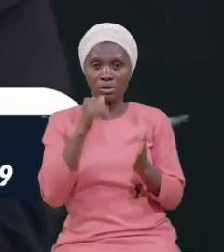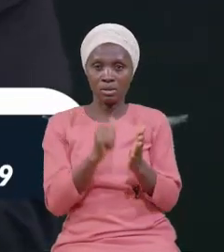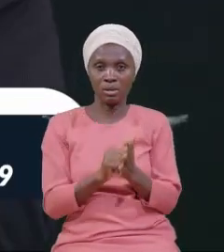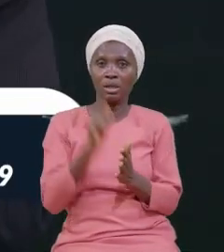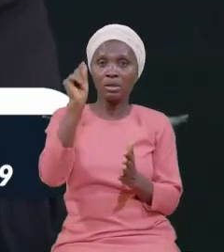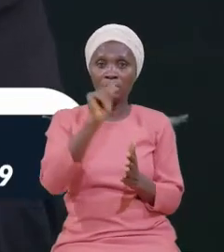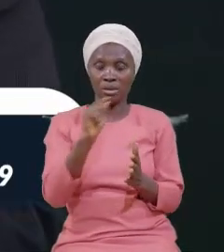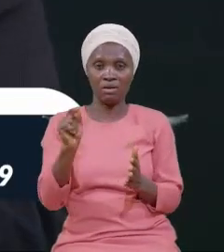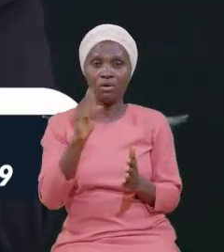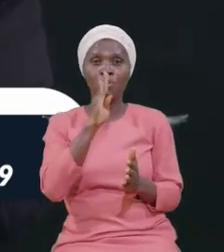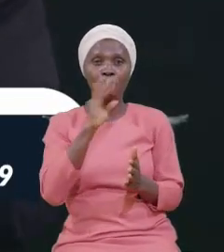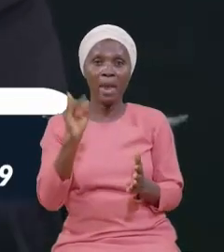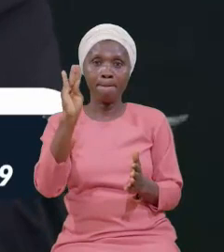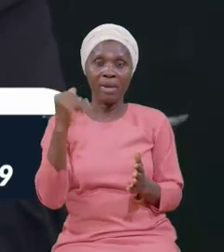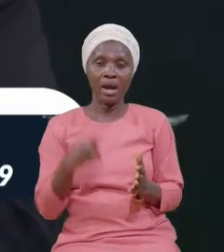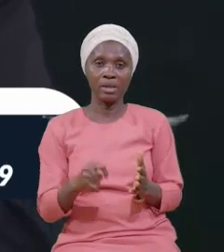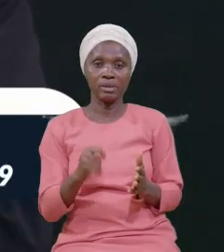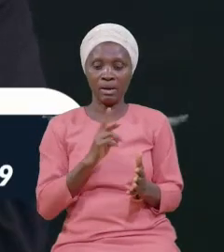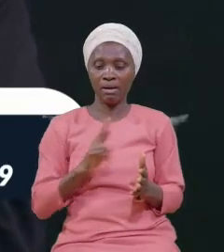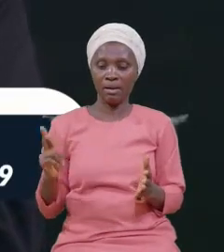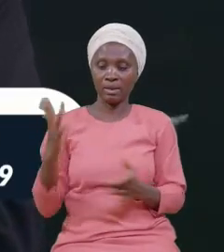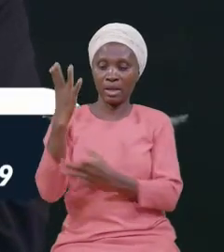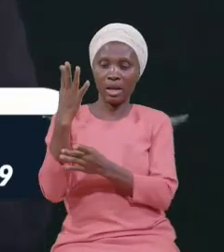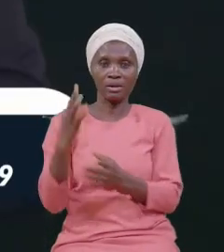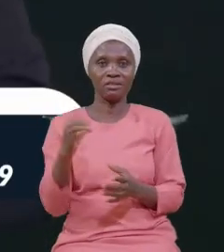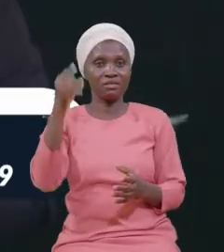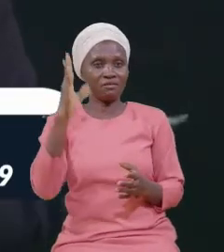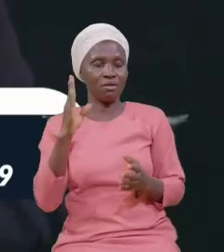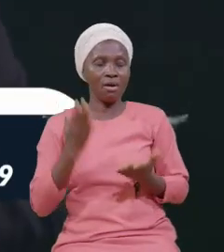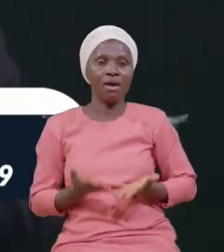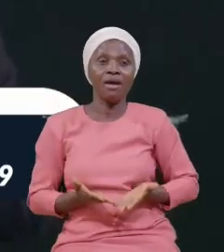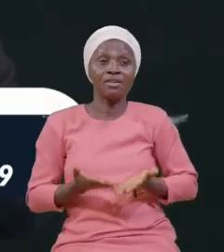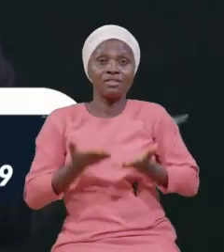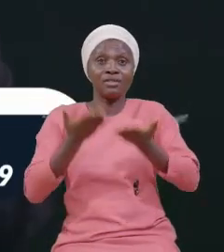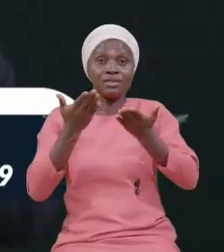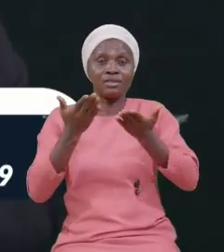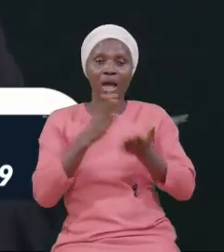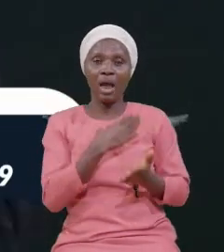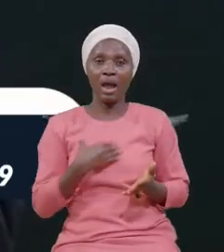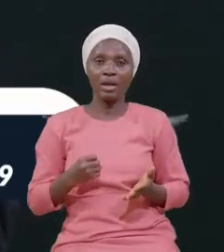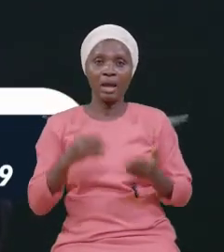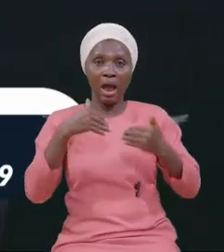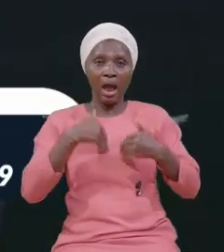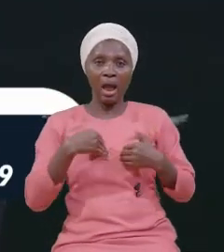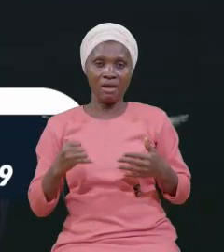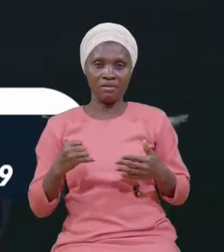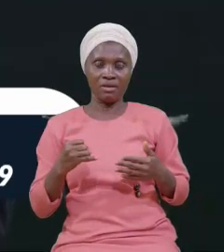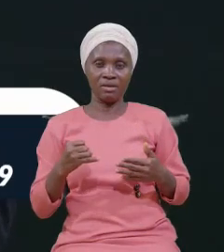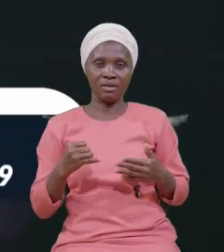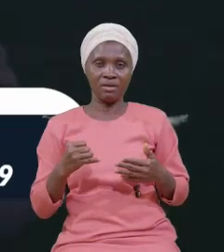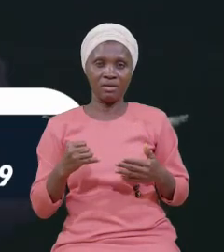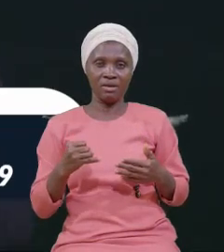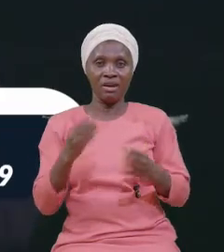right hand of God exalted, and having received of the